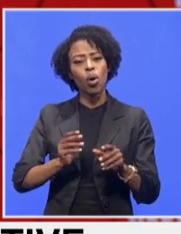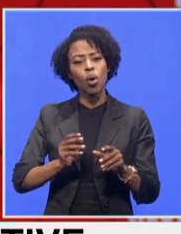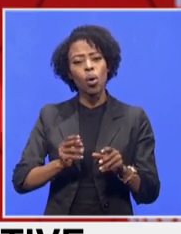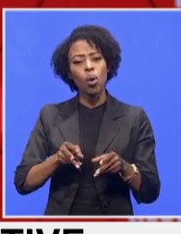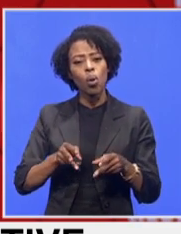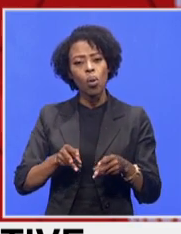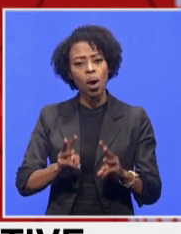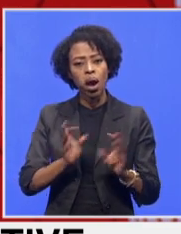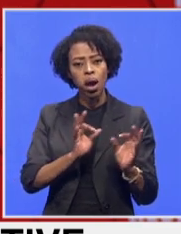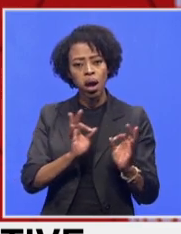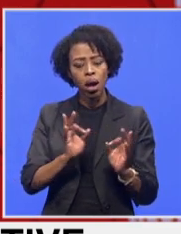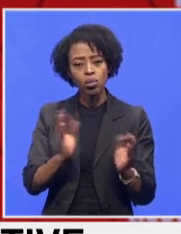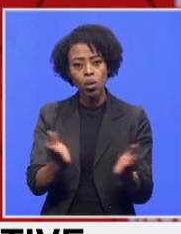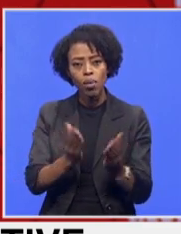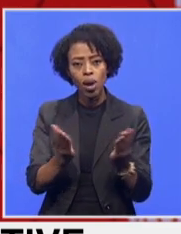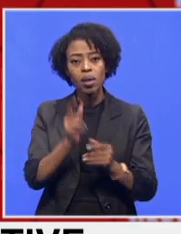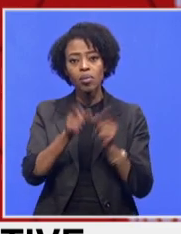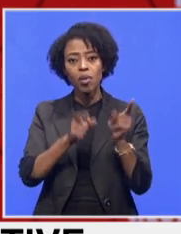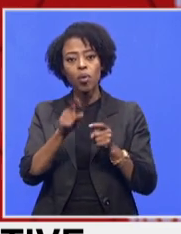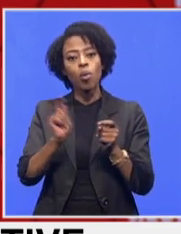the national shutdown.